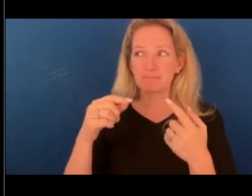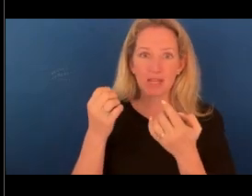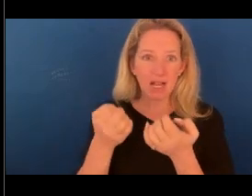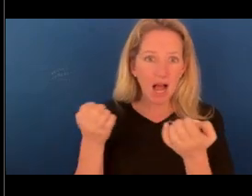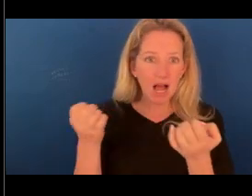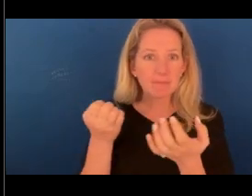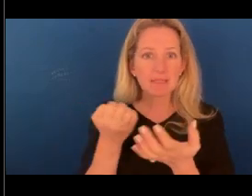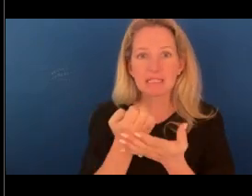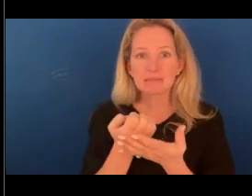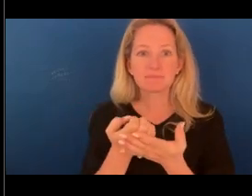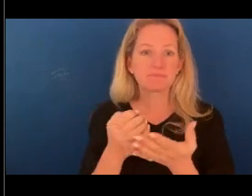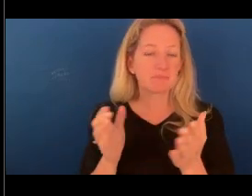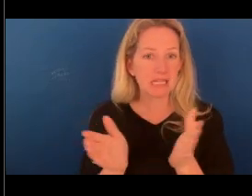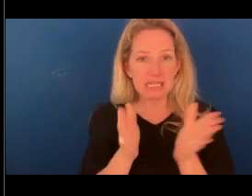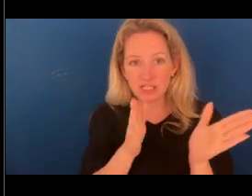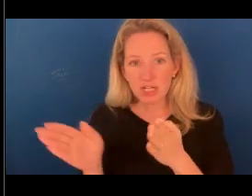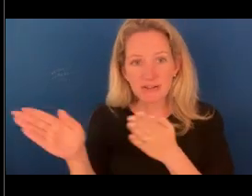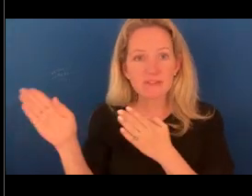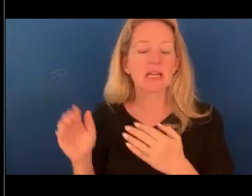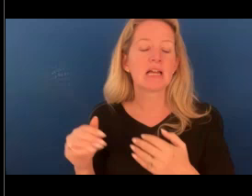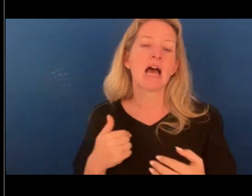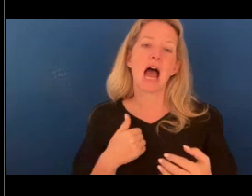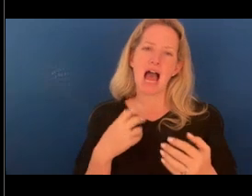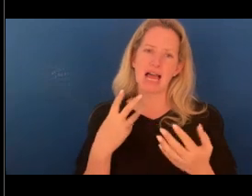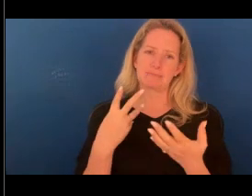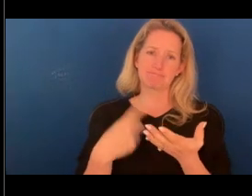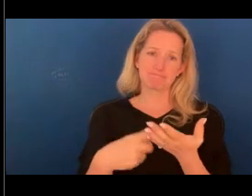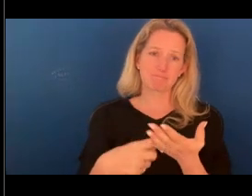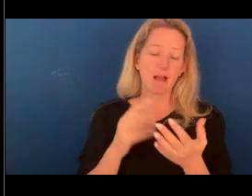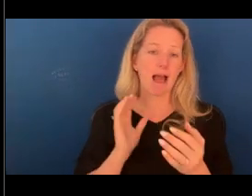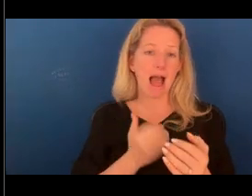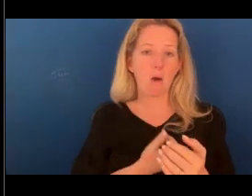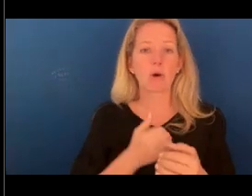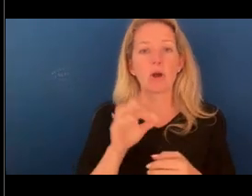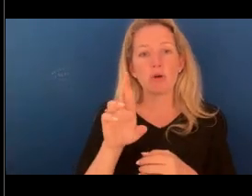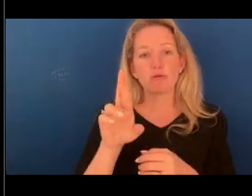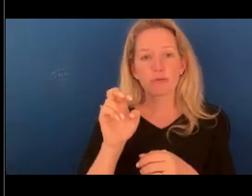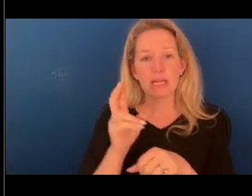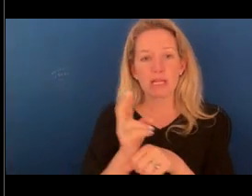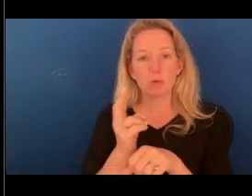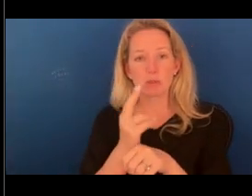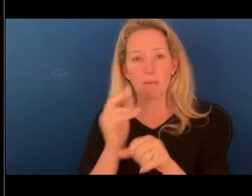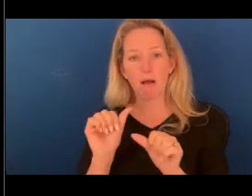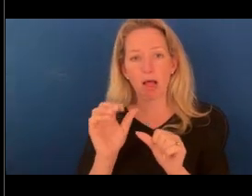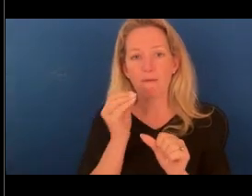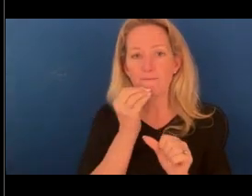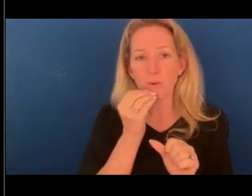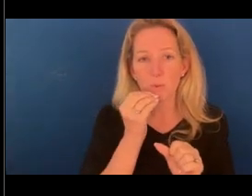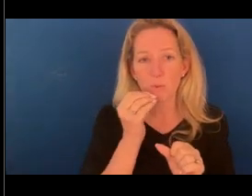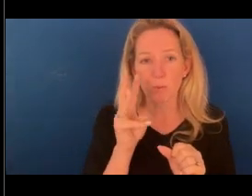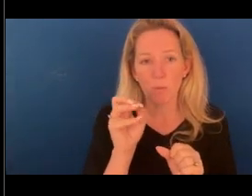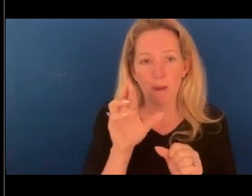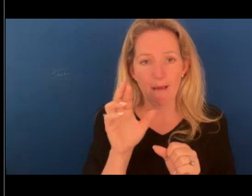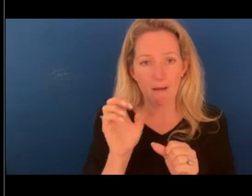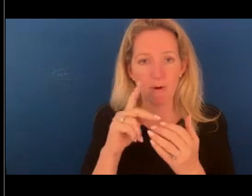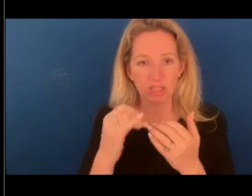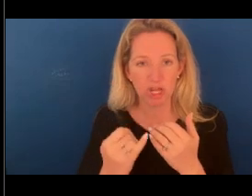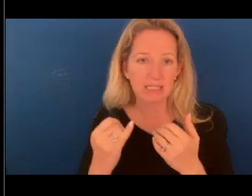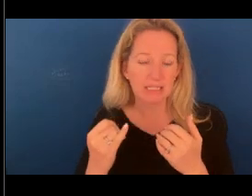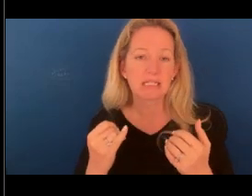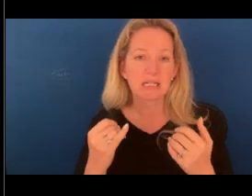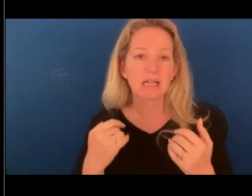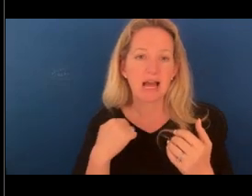initiatives. I said earlier, I talked about our reusable foodware project. I would like to always have at least one. Unfortunately, we're